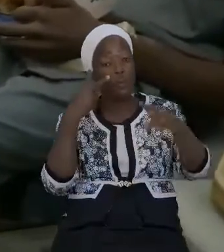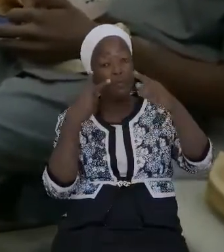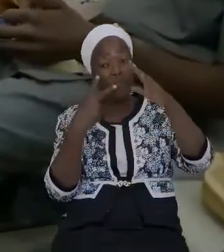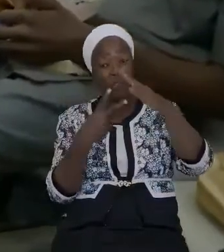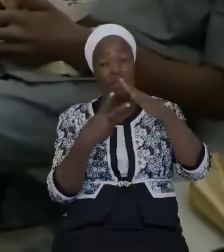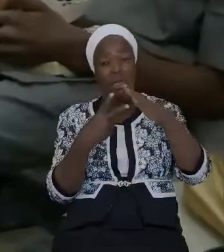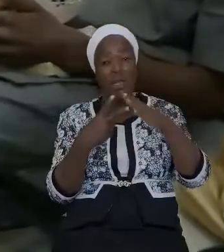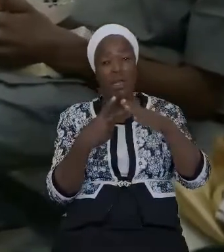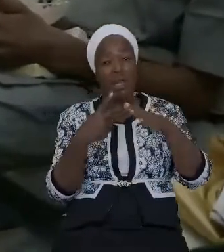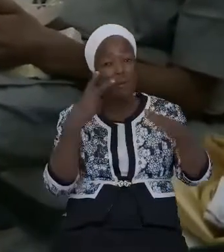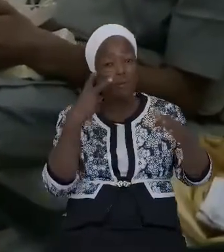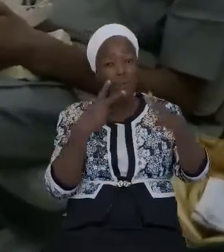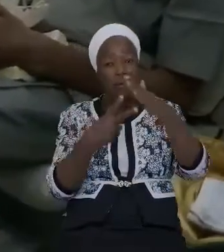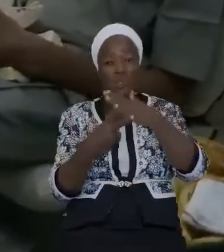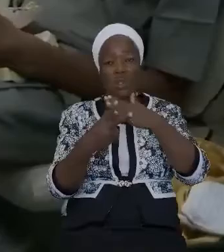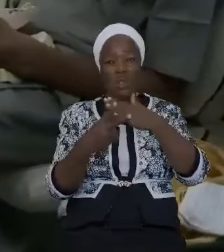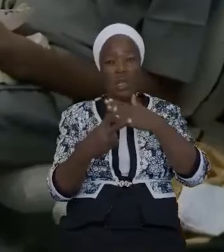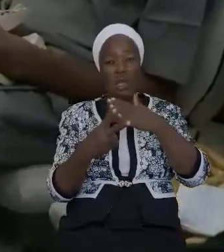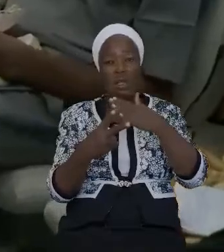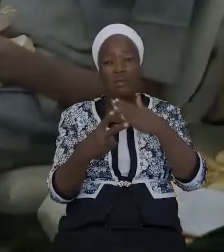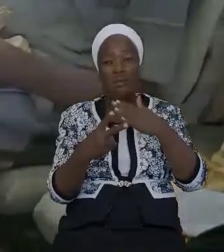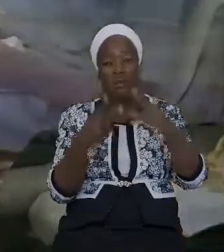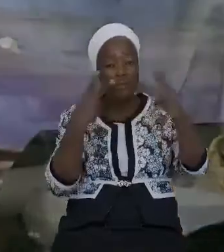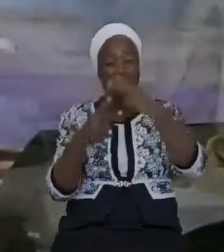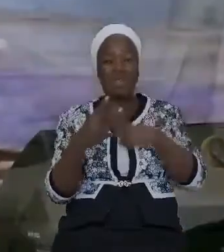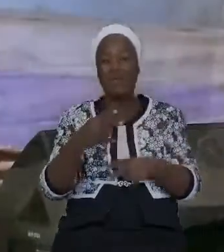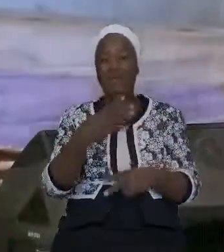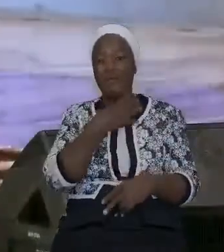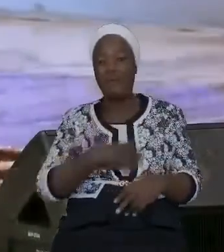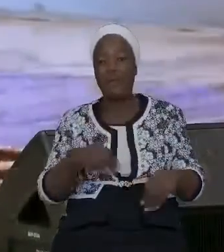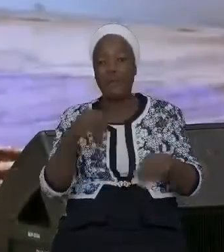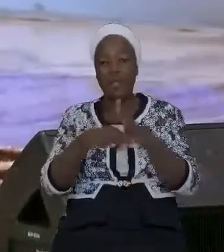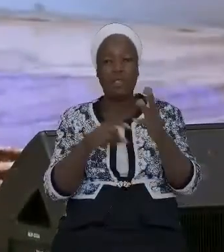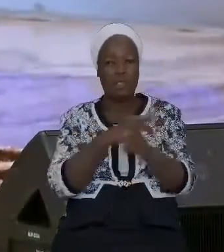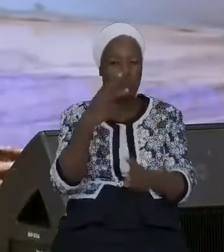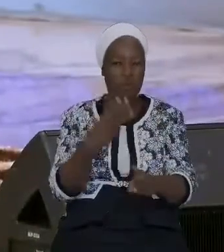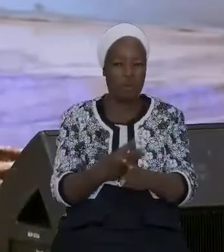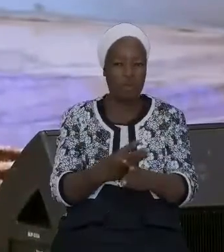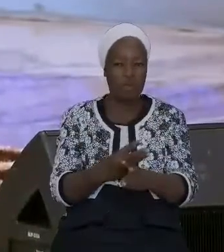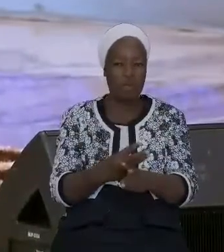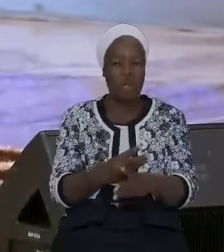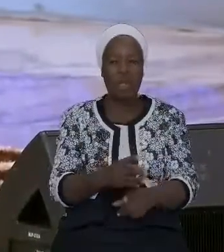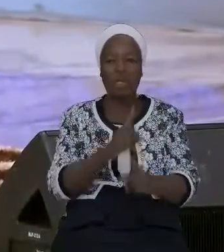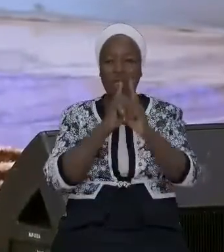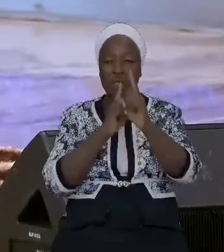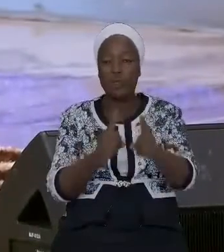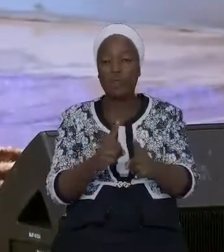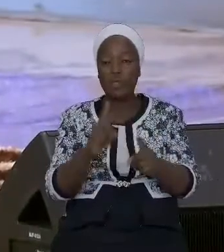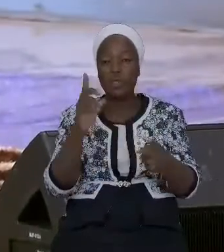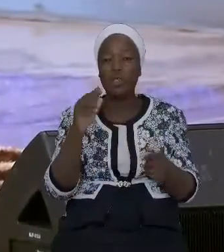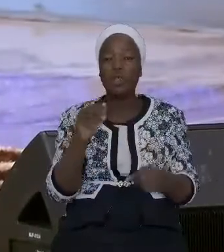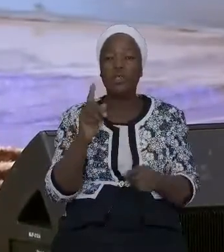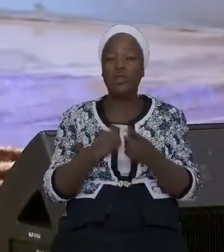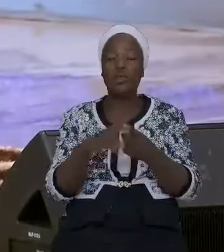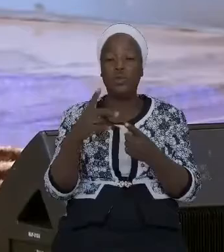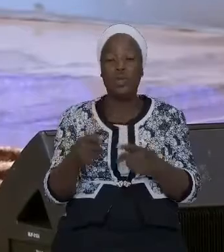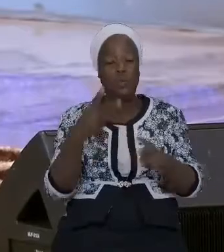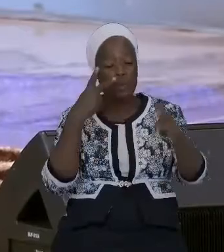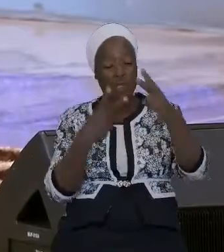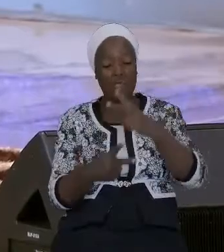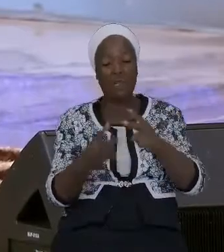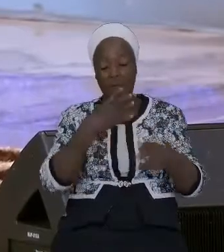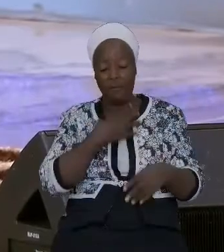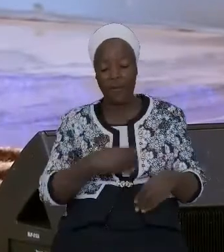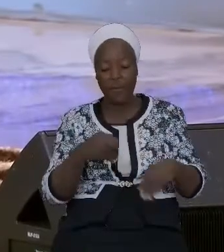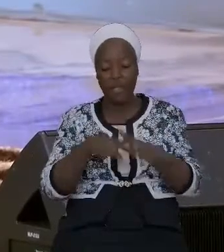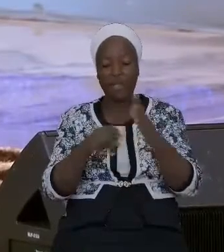predicted famine in the world. Responding to the predicted famine in the world. There are three